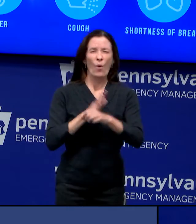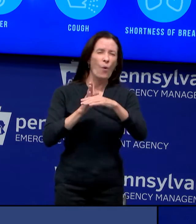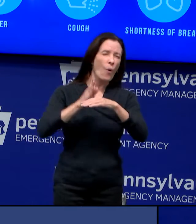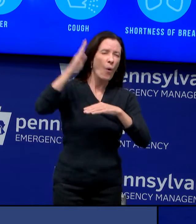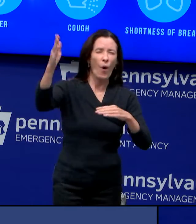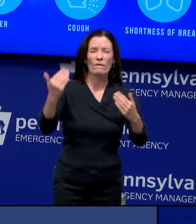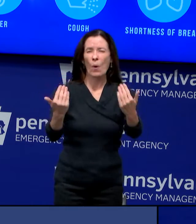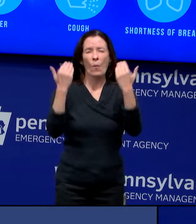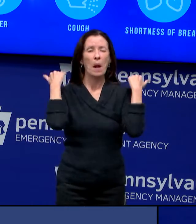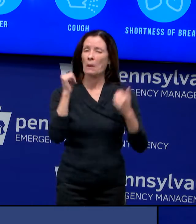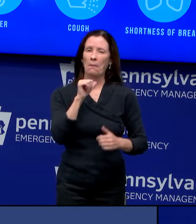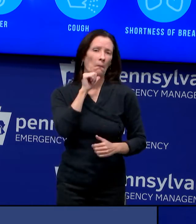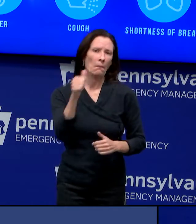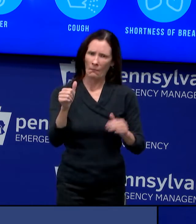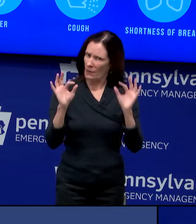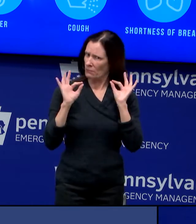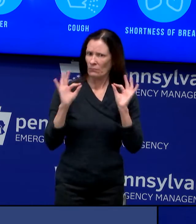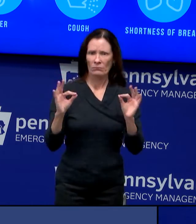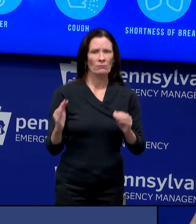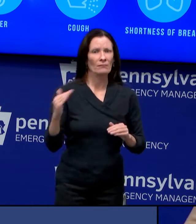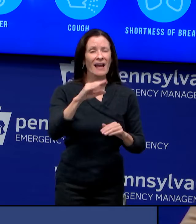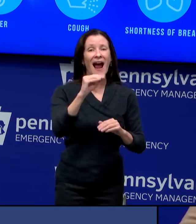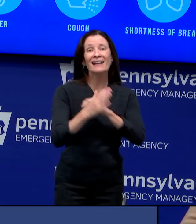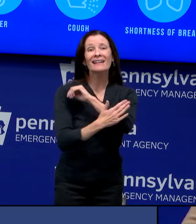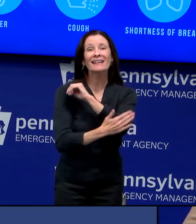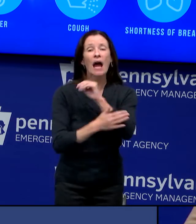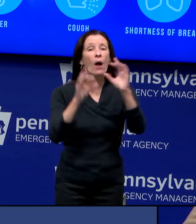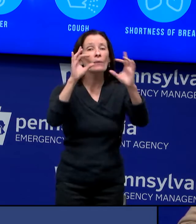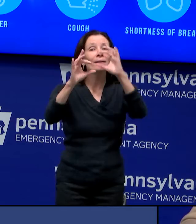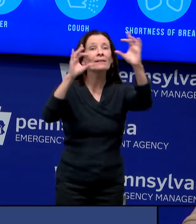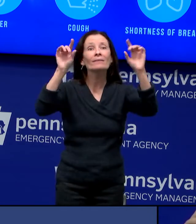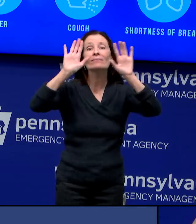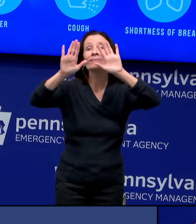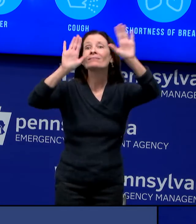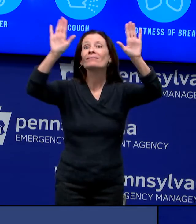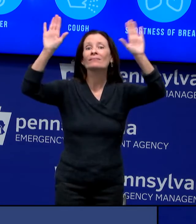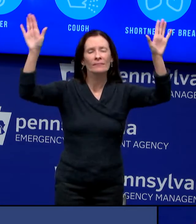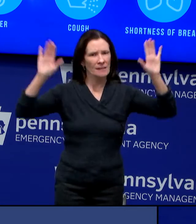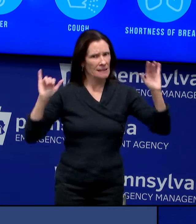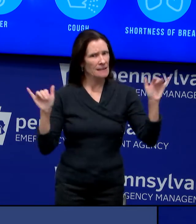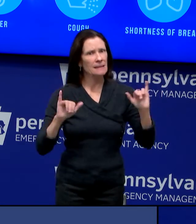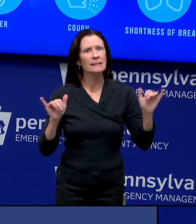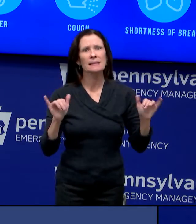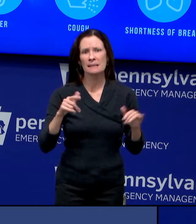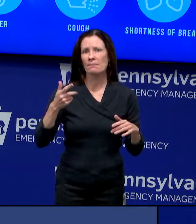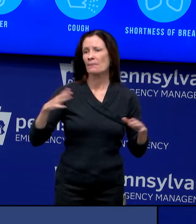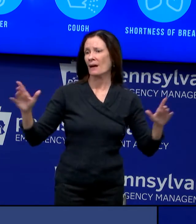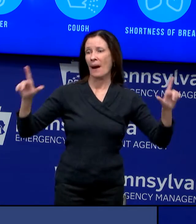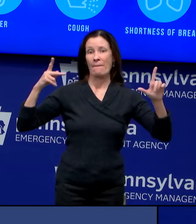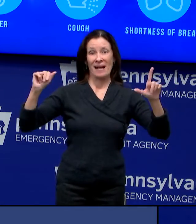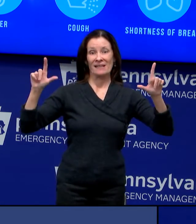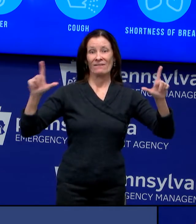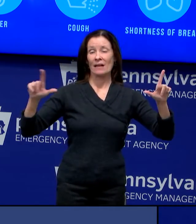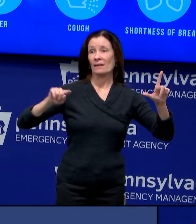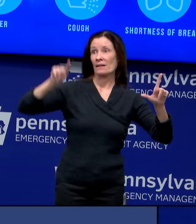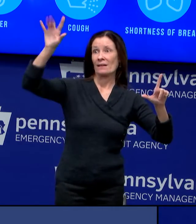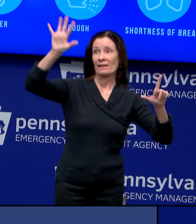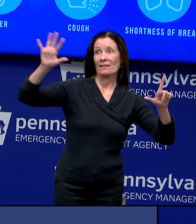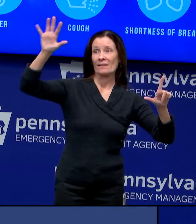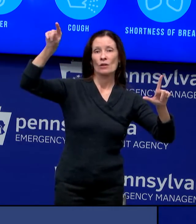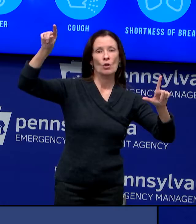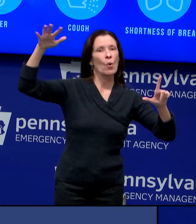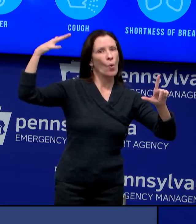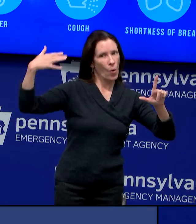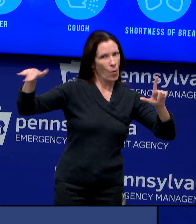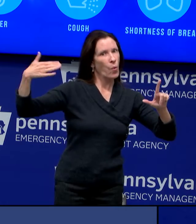with the county and municipal health departments in that area, and also in the Northeast. But we're not out of the woods yet, and that's why the